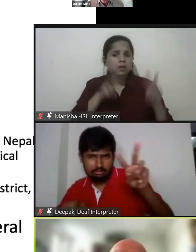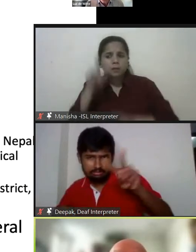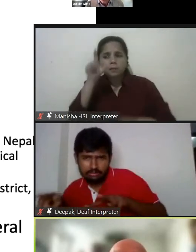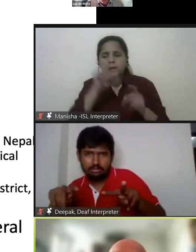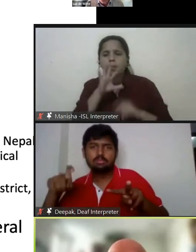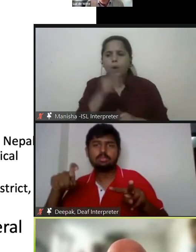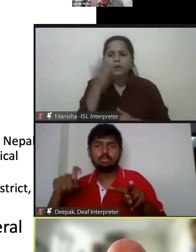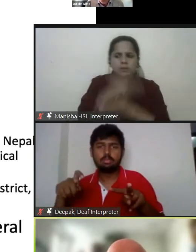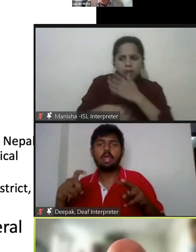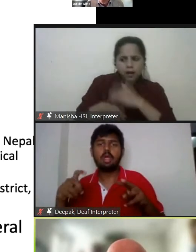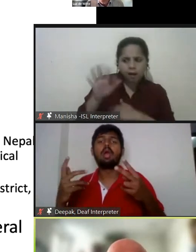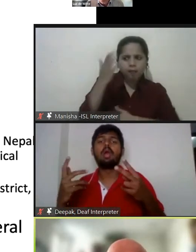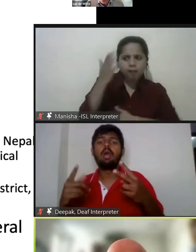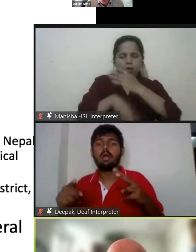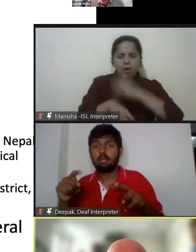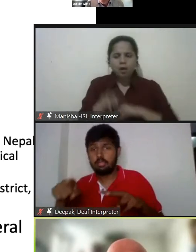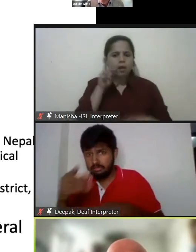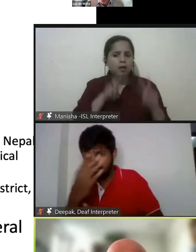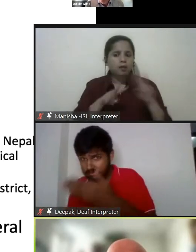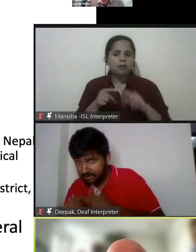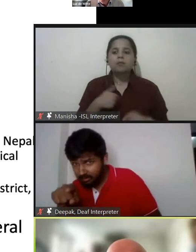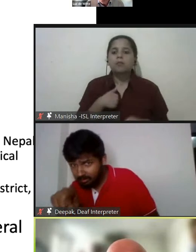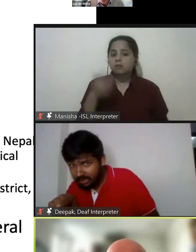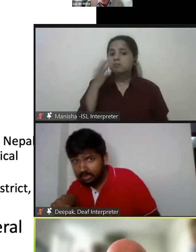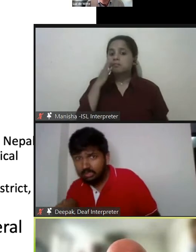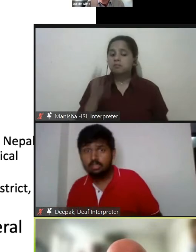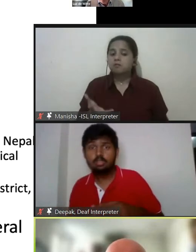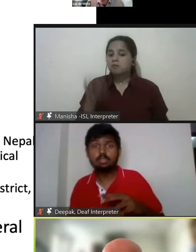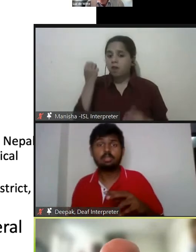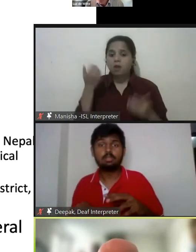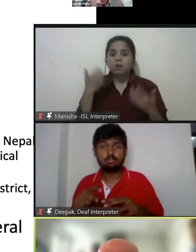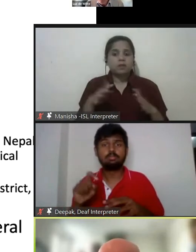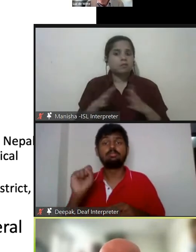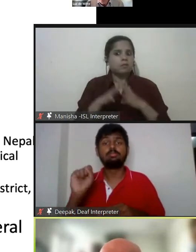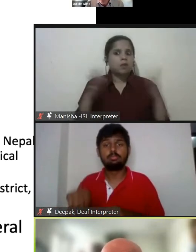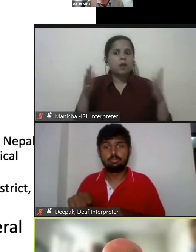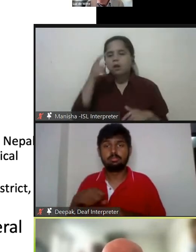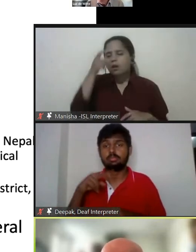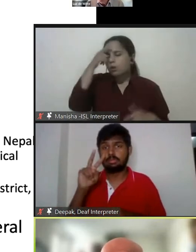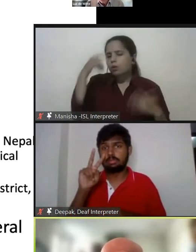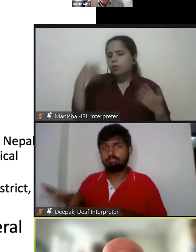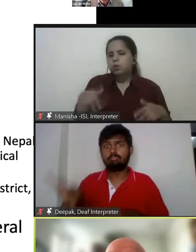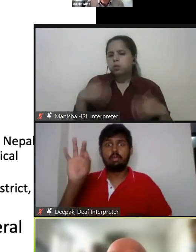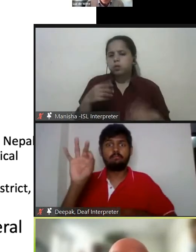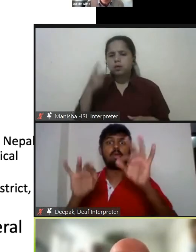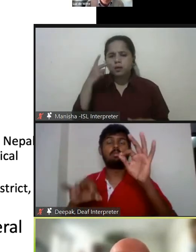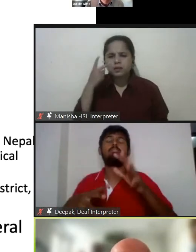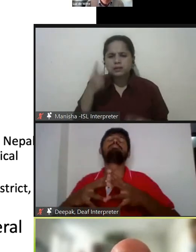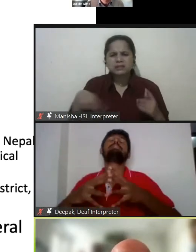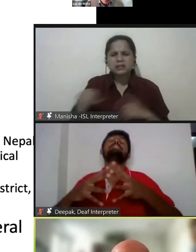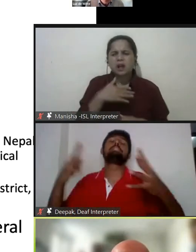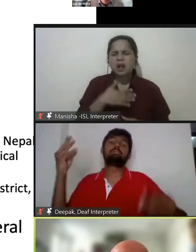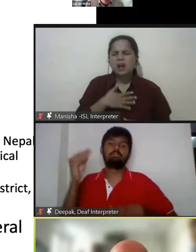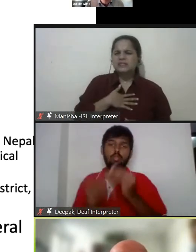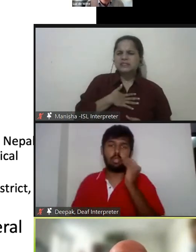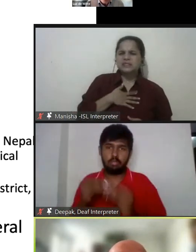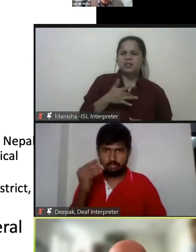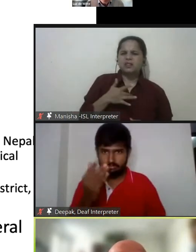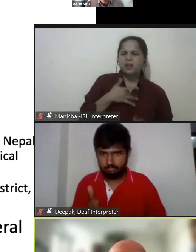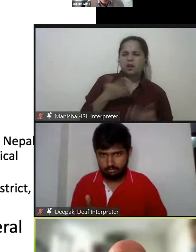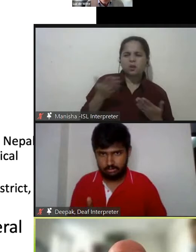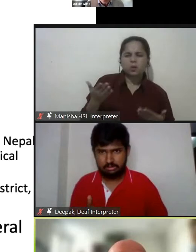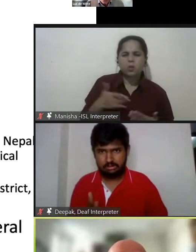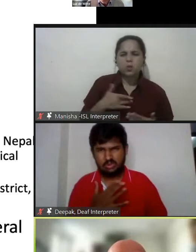disabilities. And I must say, we have found the most terrible, unhuman situations.